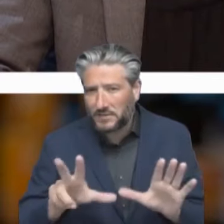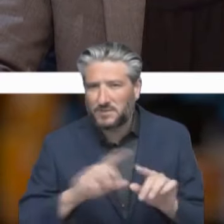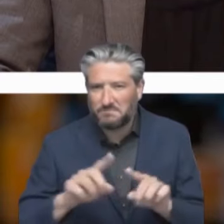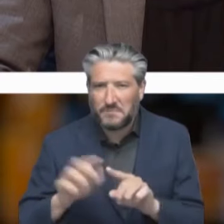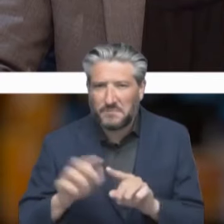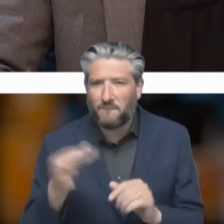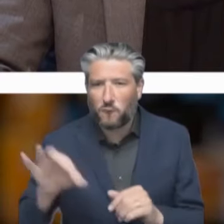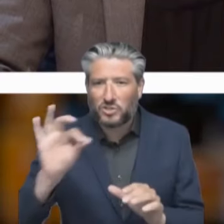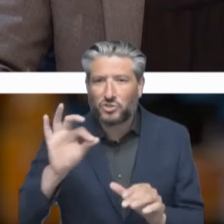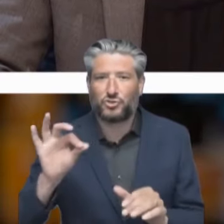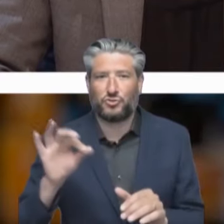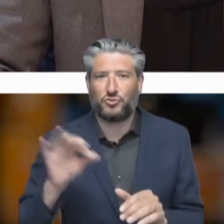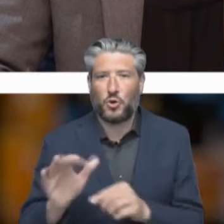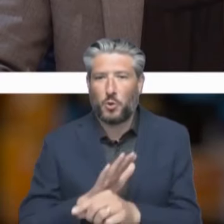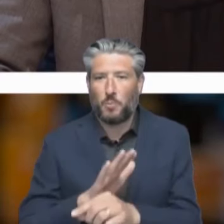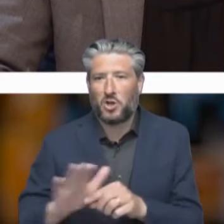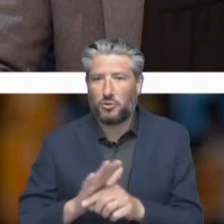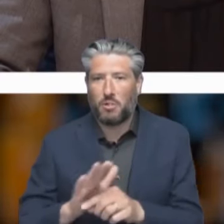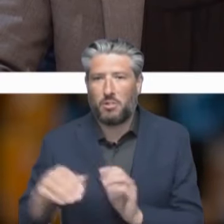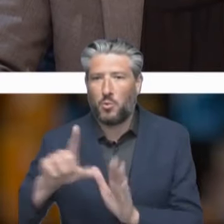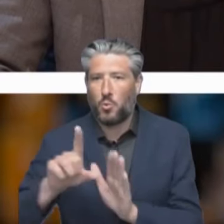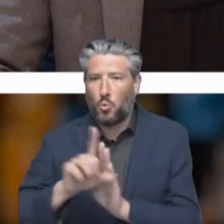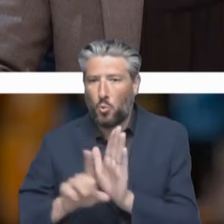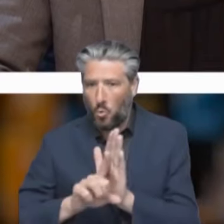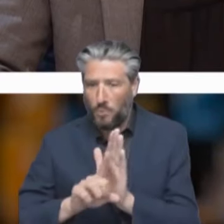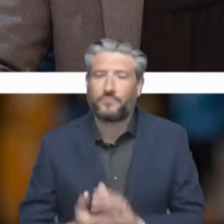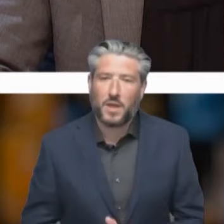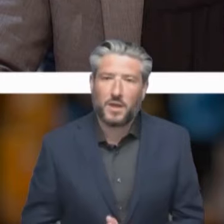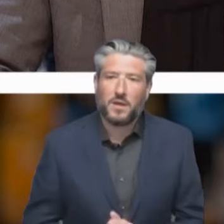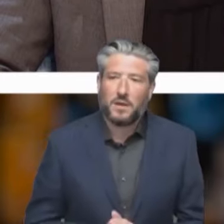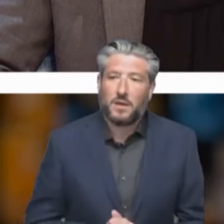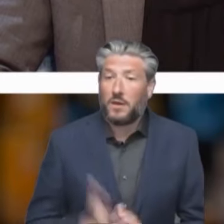related party agreement was concluded in 2020. The resolution